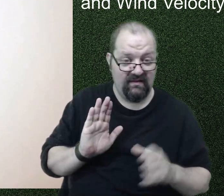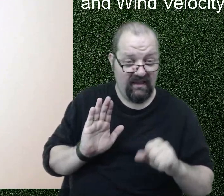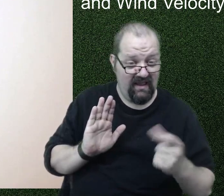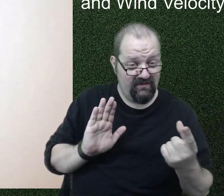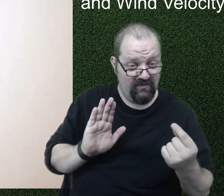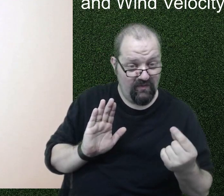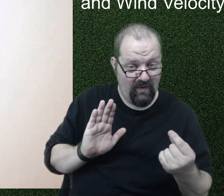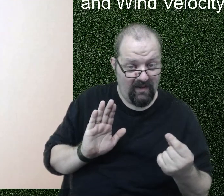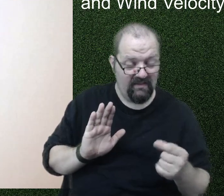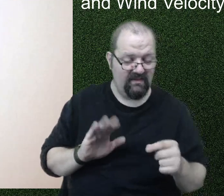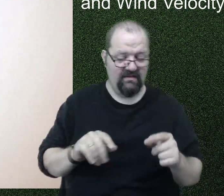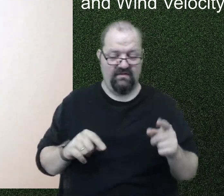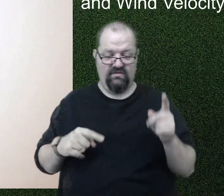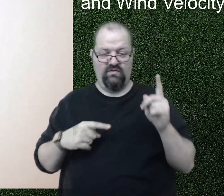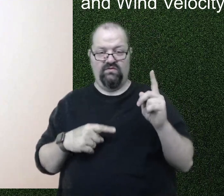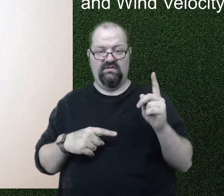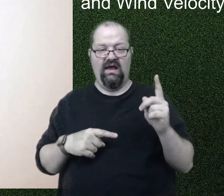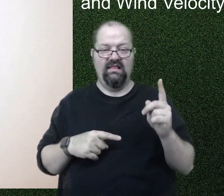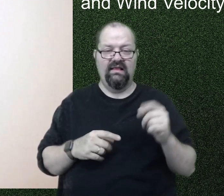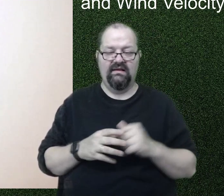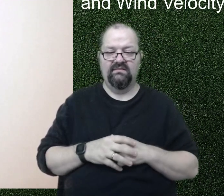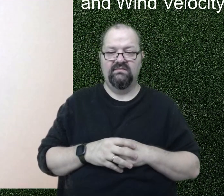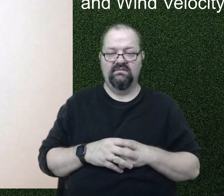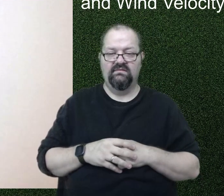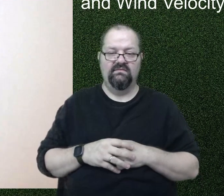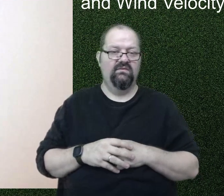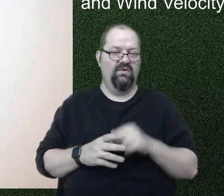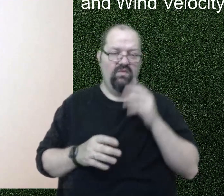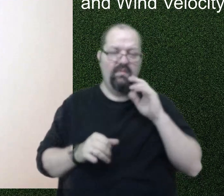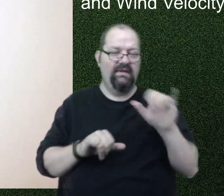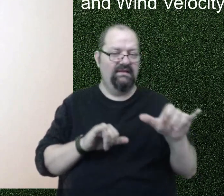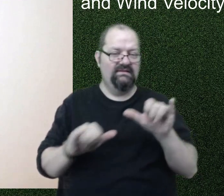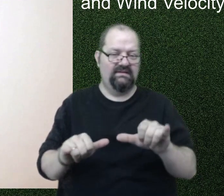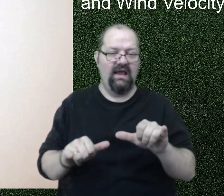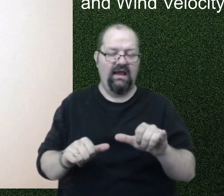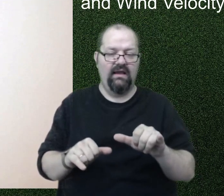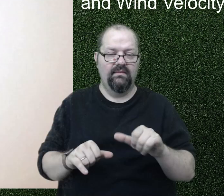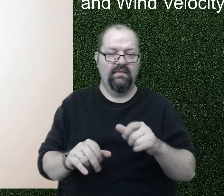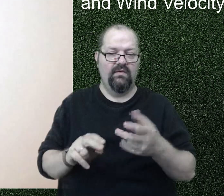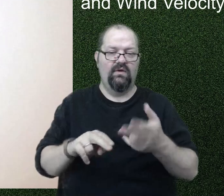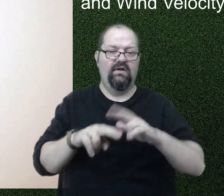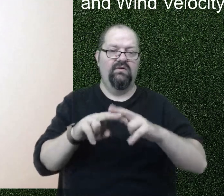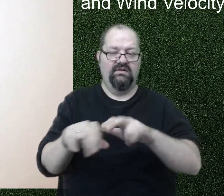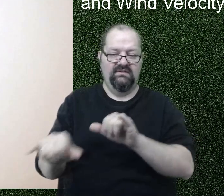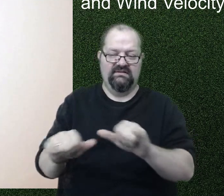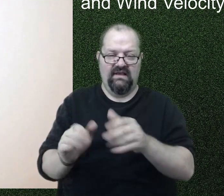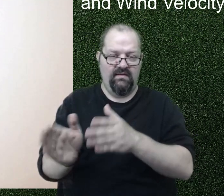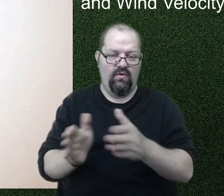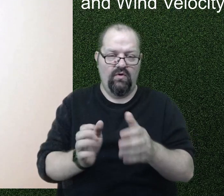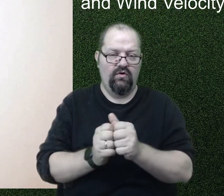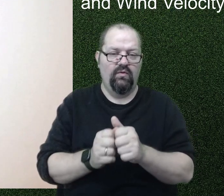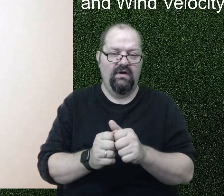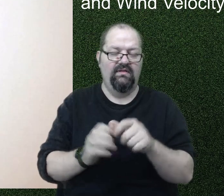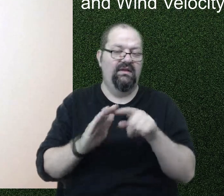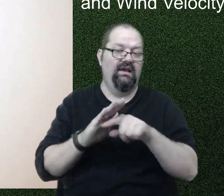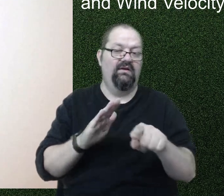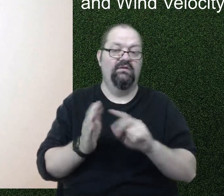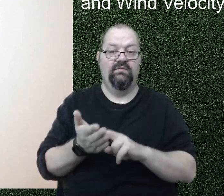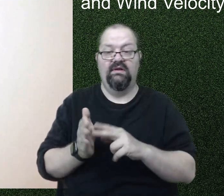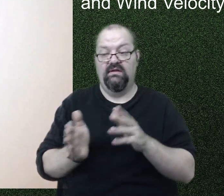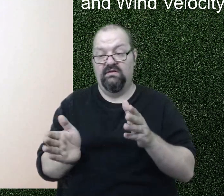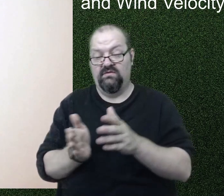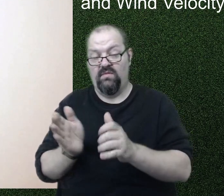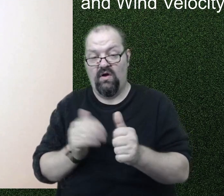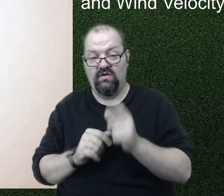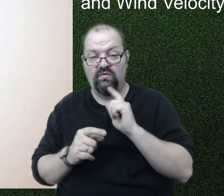The side lengths sort of go in the same order. They increase in the same order that the angles do. So the smallest angle